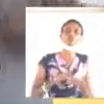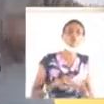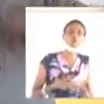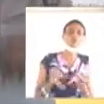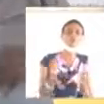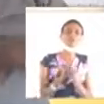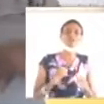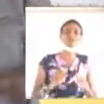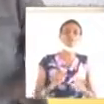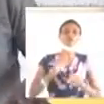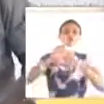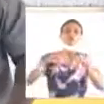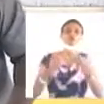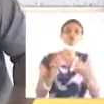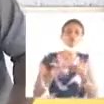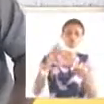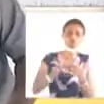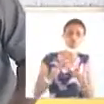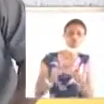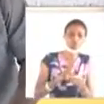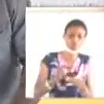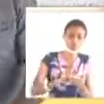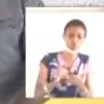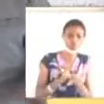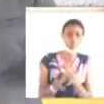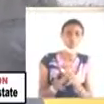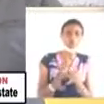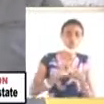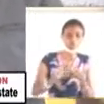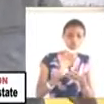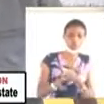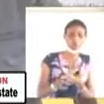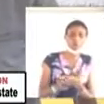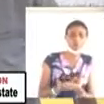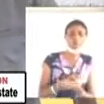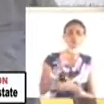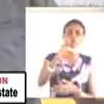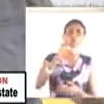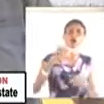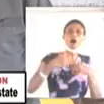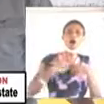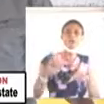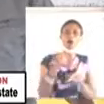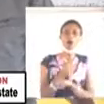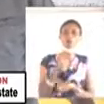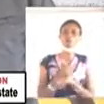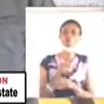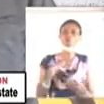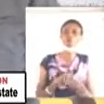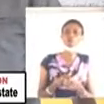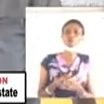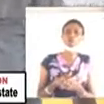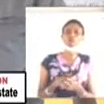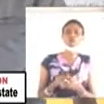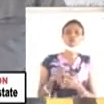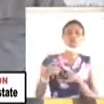taking drug without recourse to medical expert, it means you have abused drug.